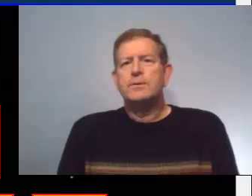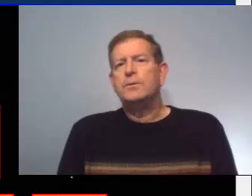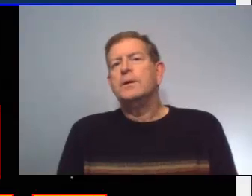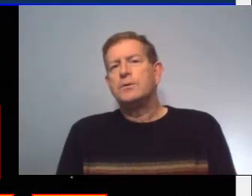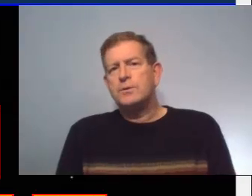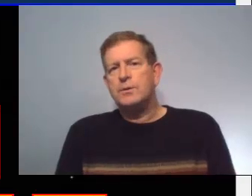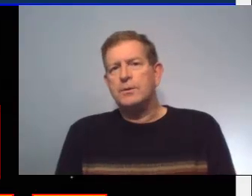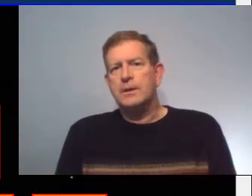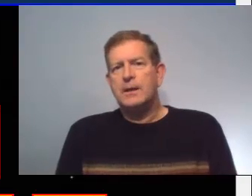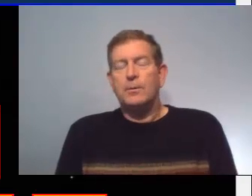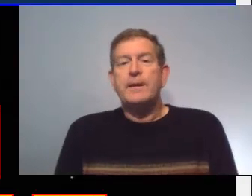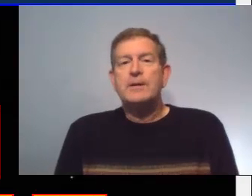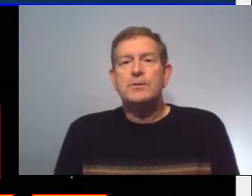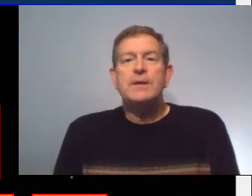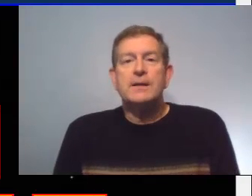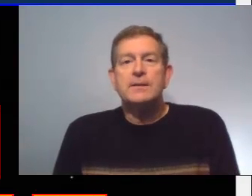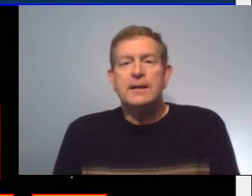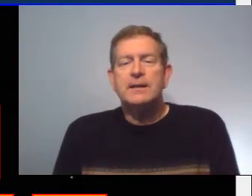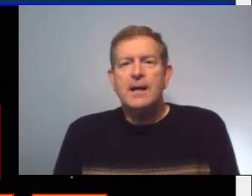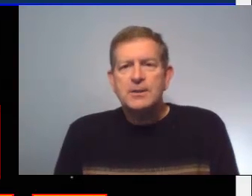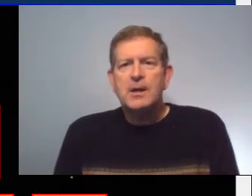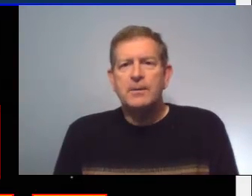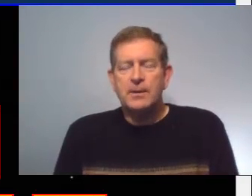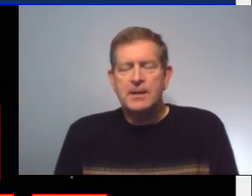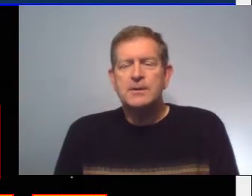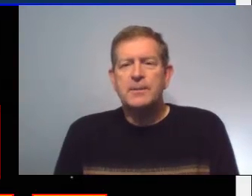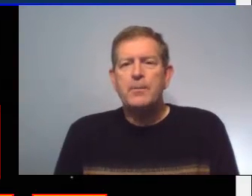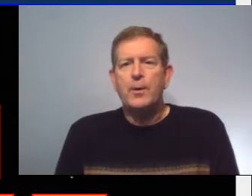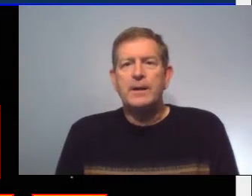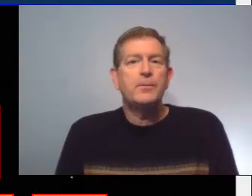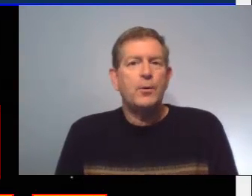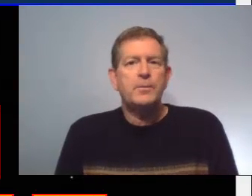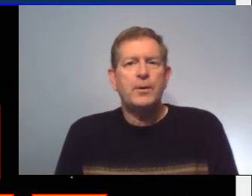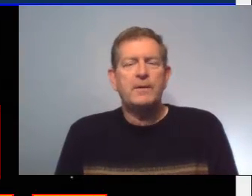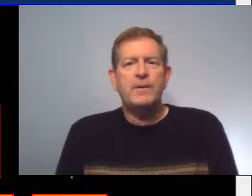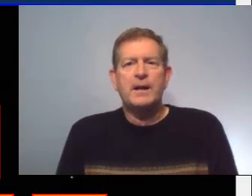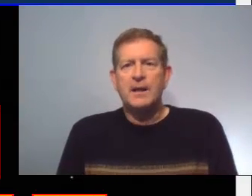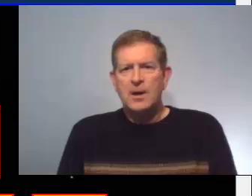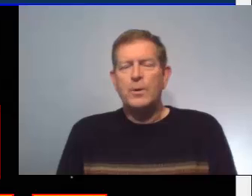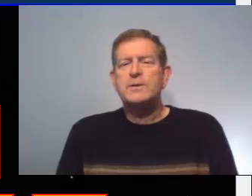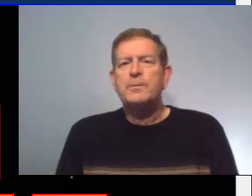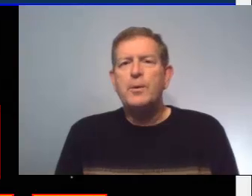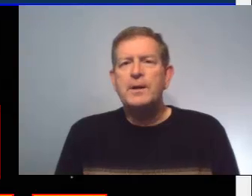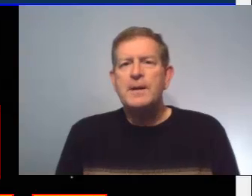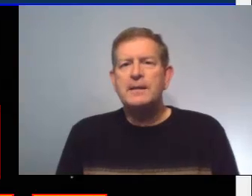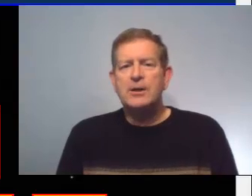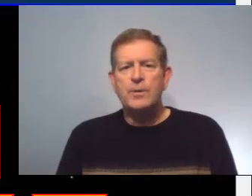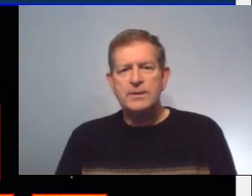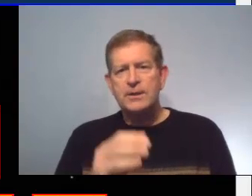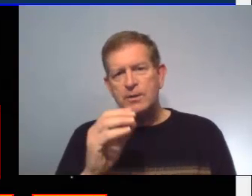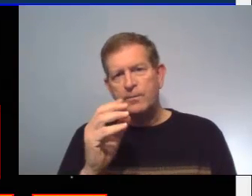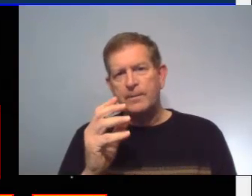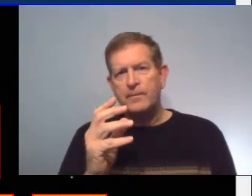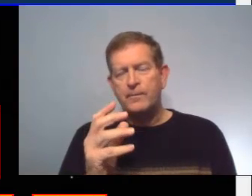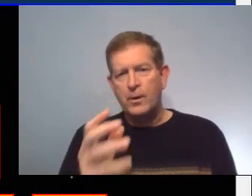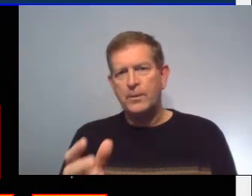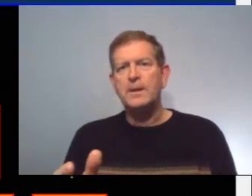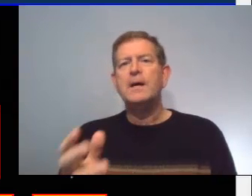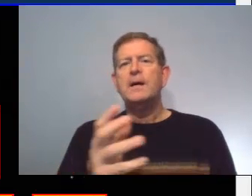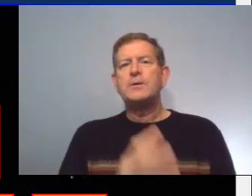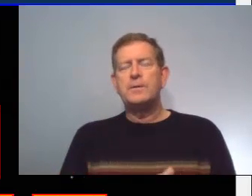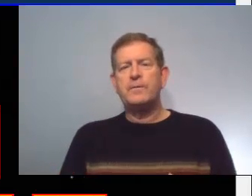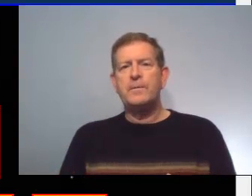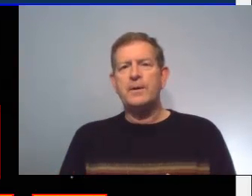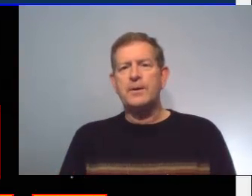vous to tu? Well, the answer is yes. There does come a point, an important point in fact, when it's important to make that transition from the